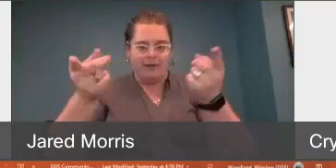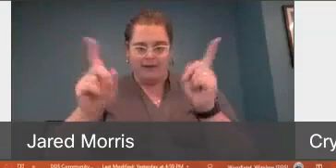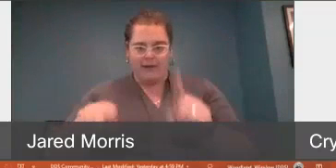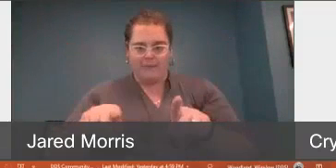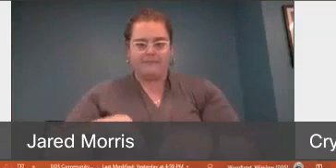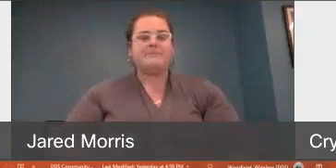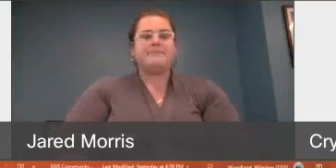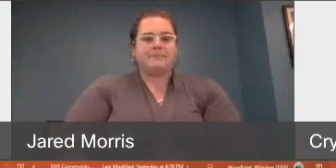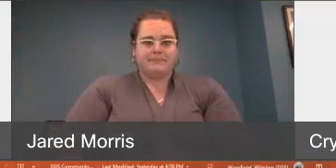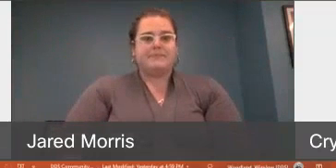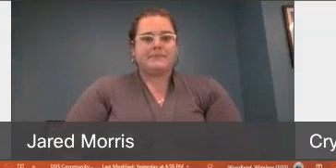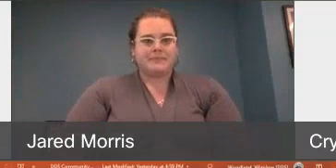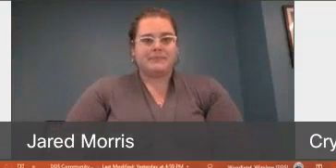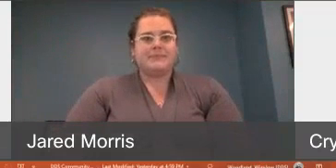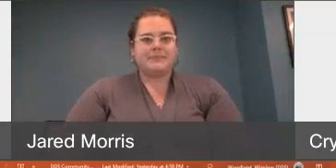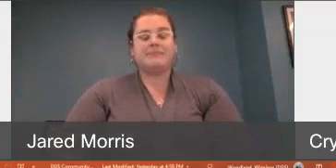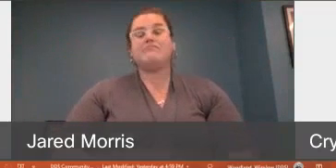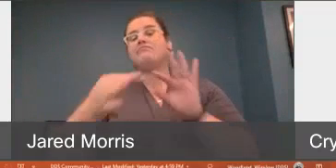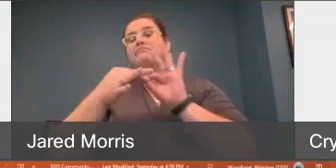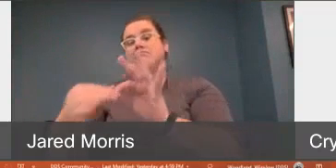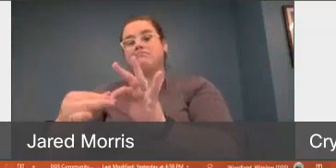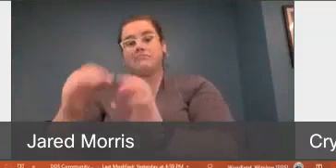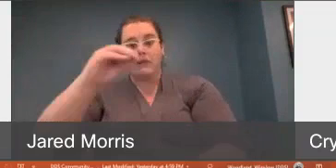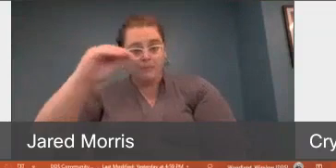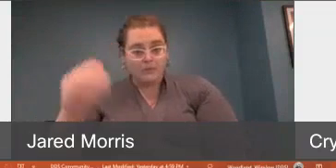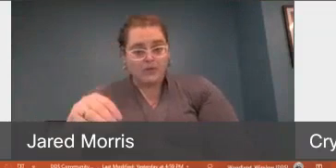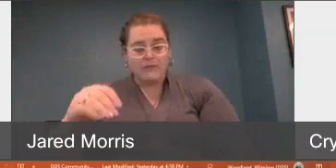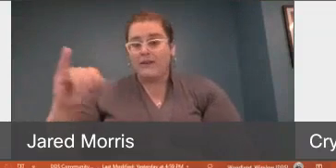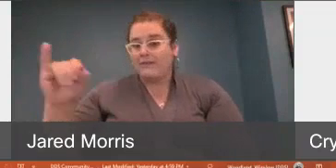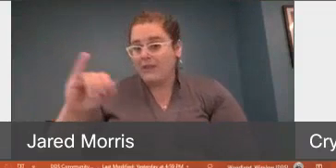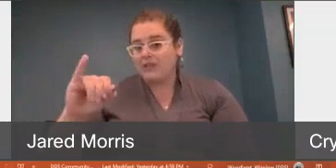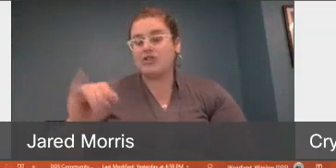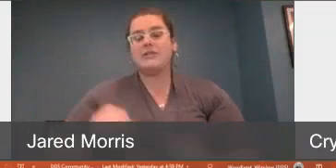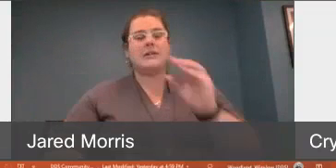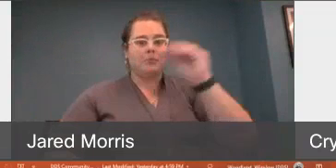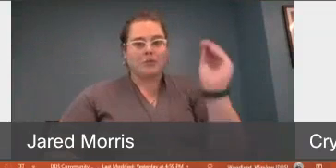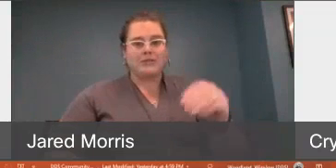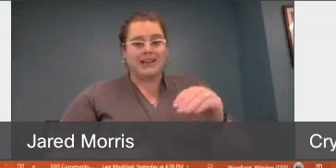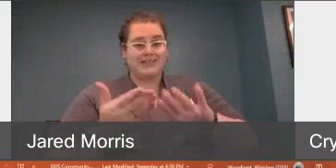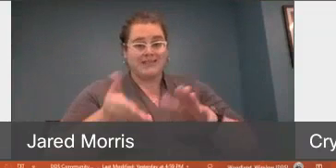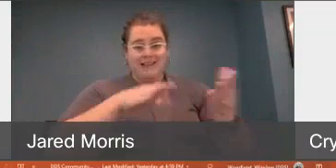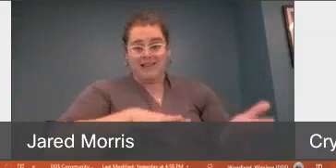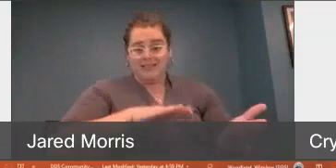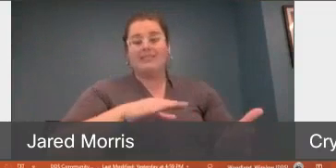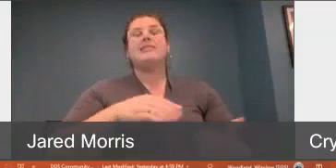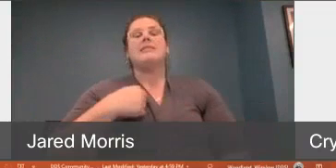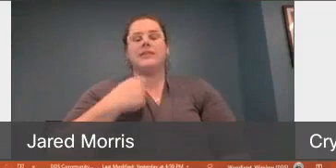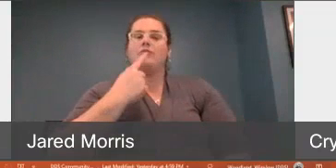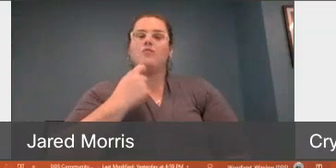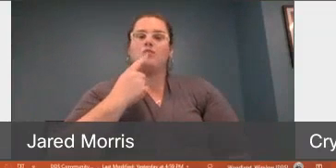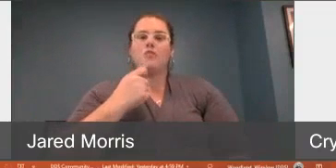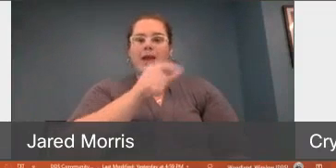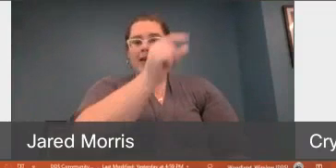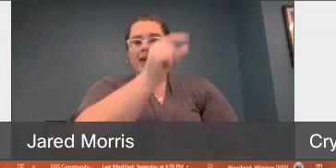And in terms of infection rate and death rate, the red bar indicates